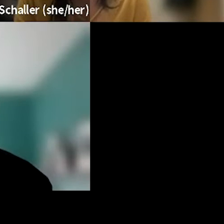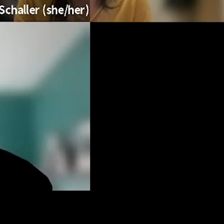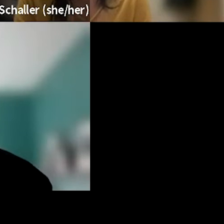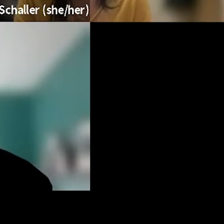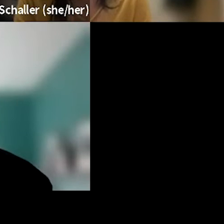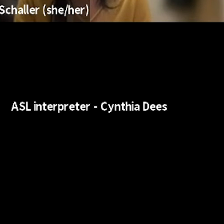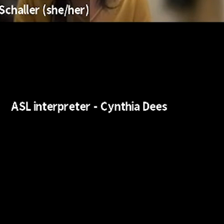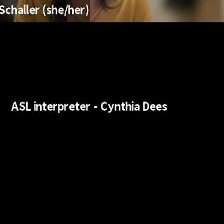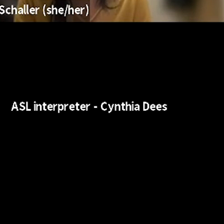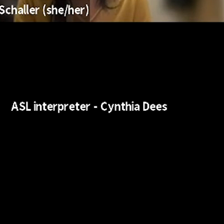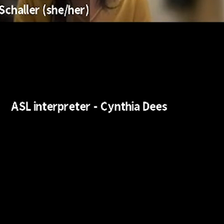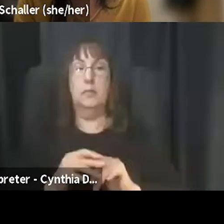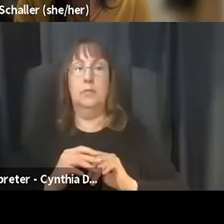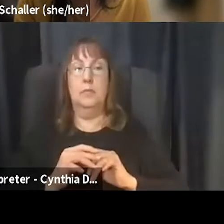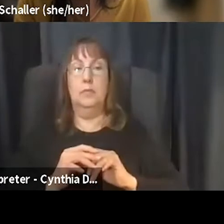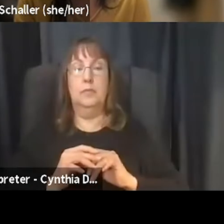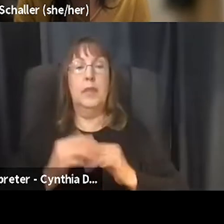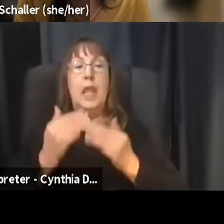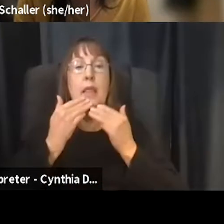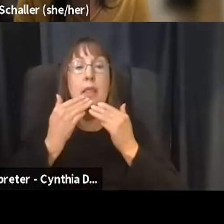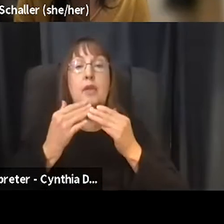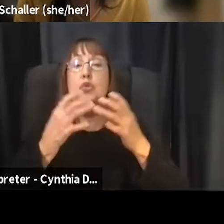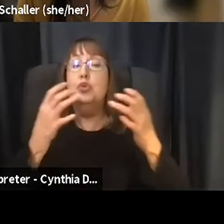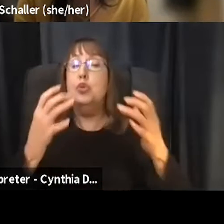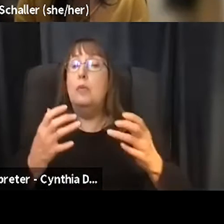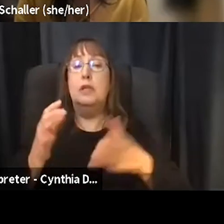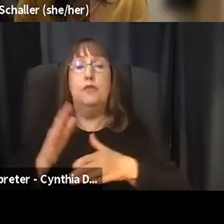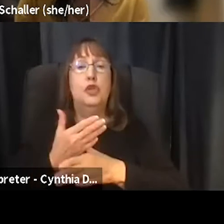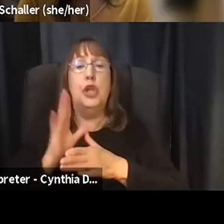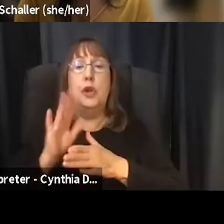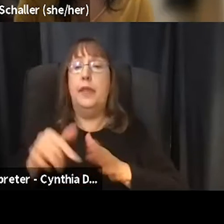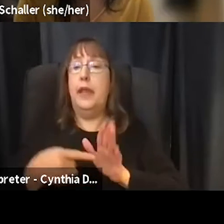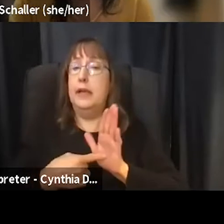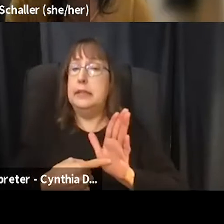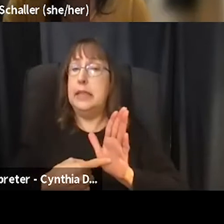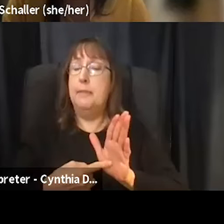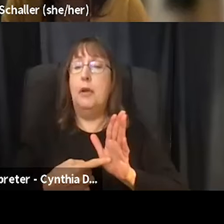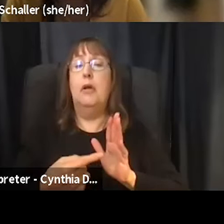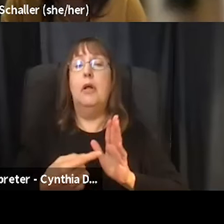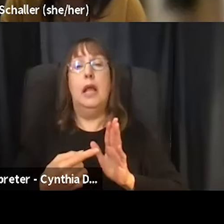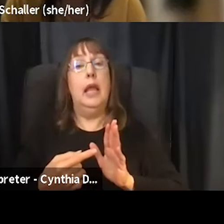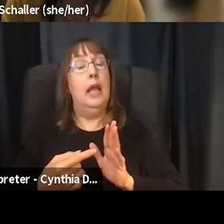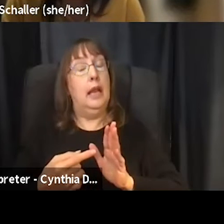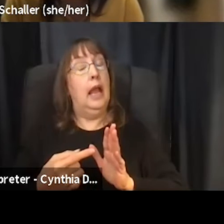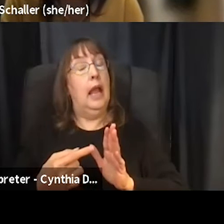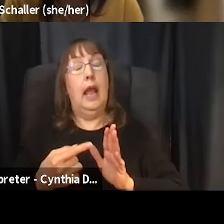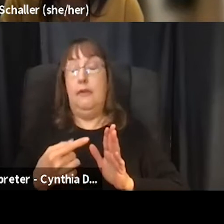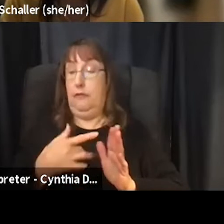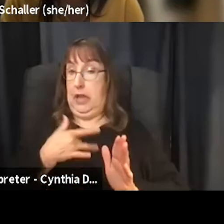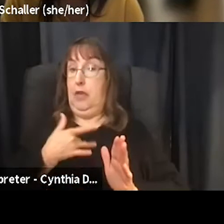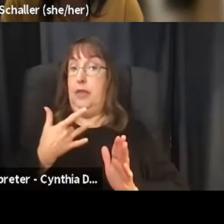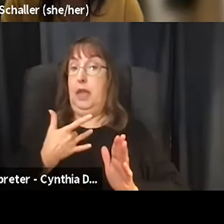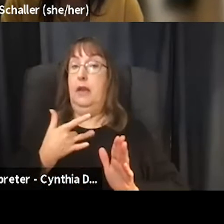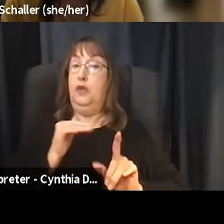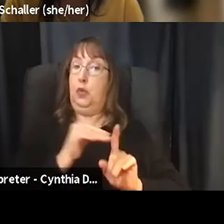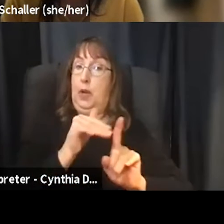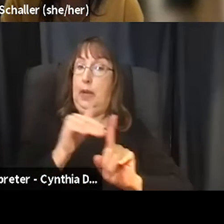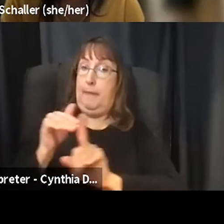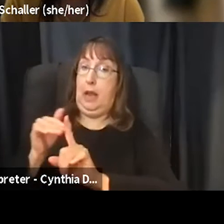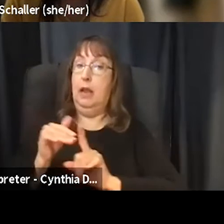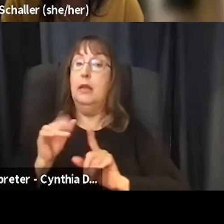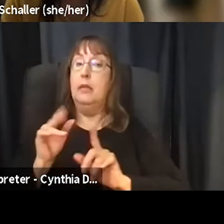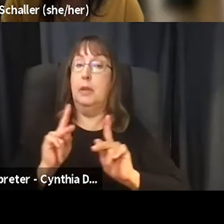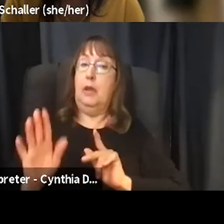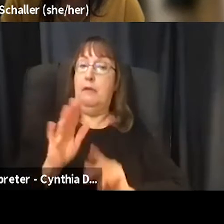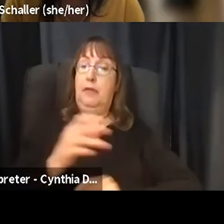Thank you so much for sharing that example. And again, I think just the reminding people of the power they have in certain situations